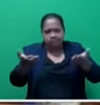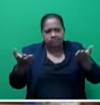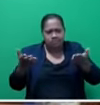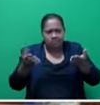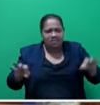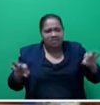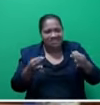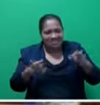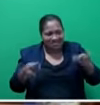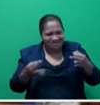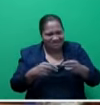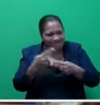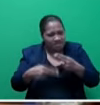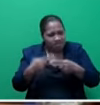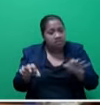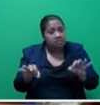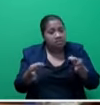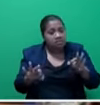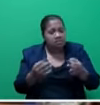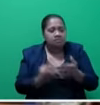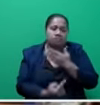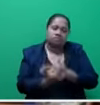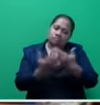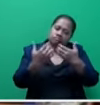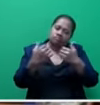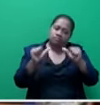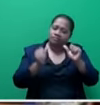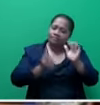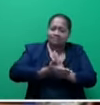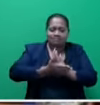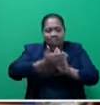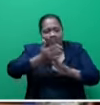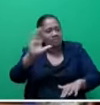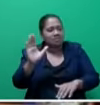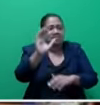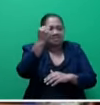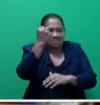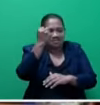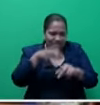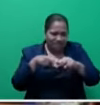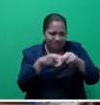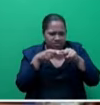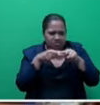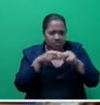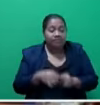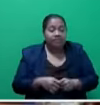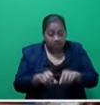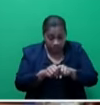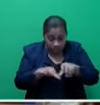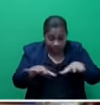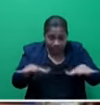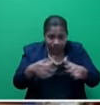initiative in 2020, achieving the highest level of success rate across Fiji. In the wake of the pandemic, the Ministry